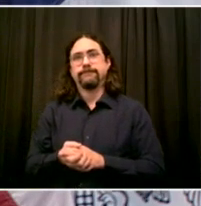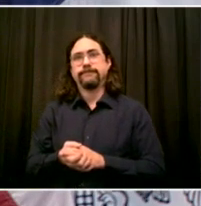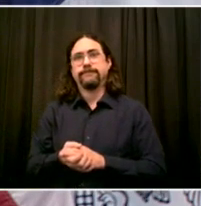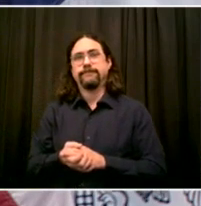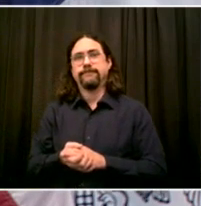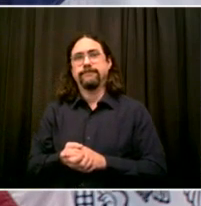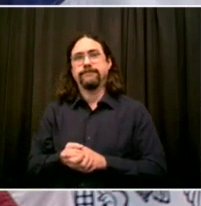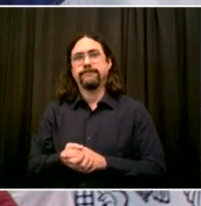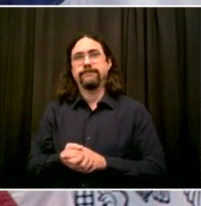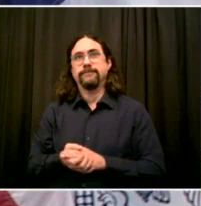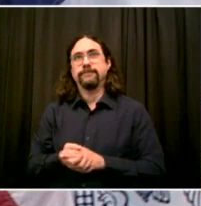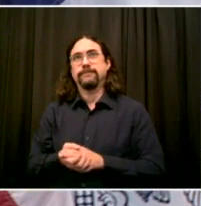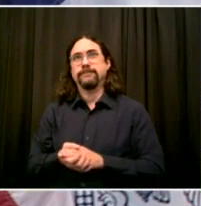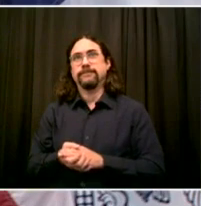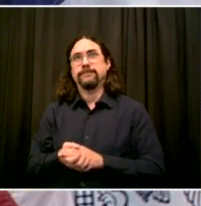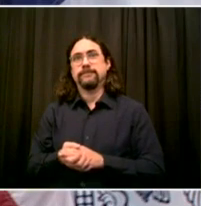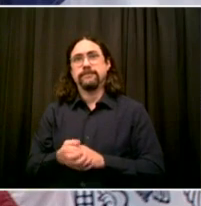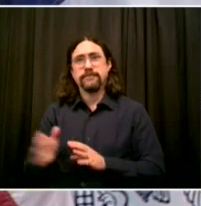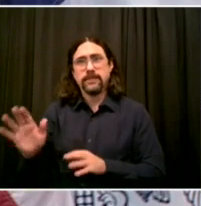We don't hear you yet.